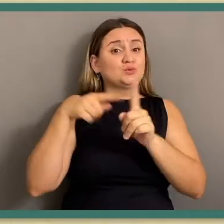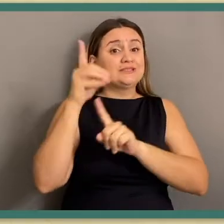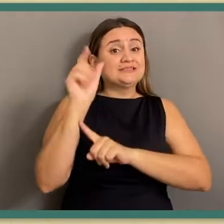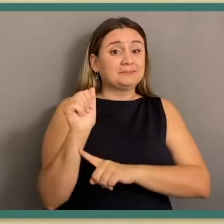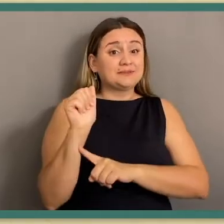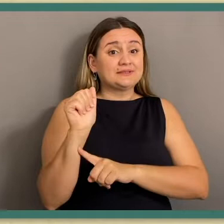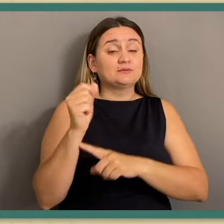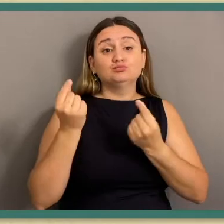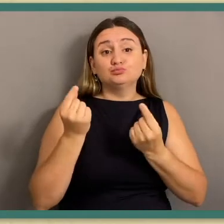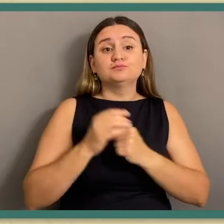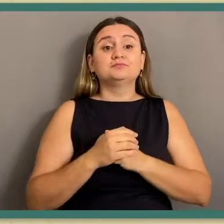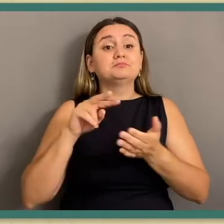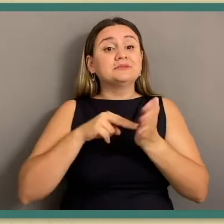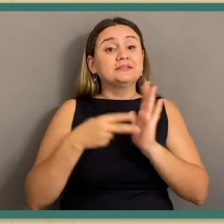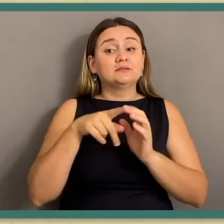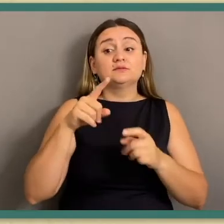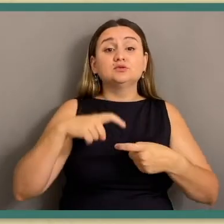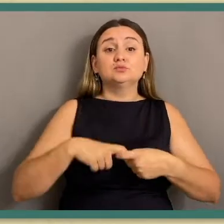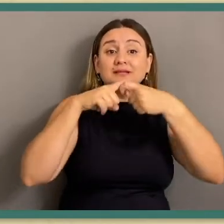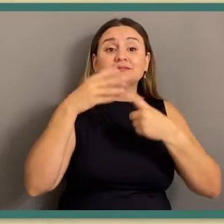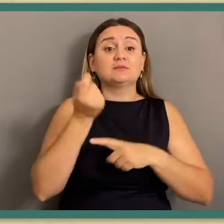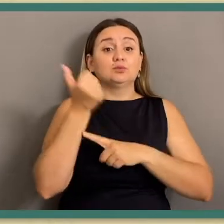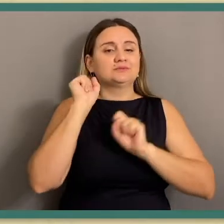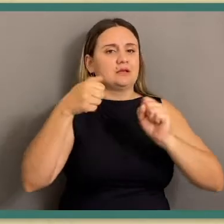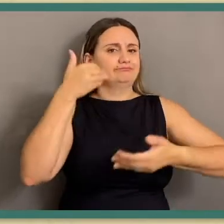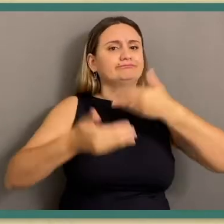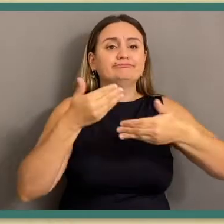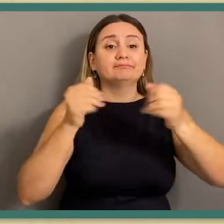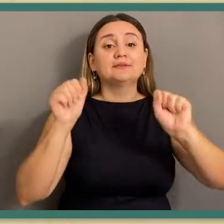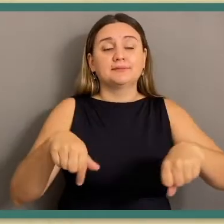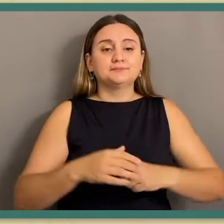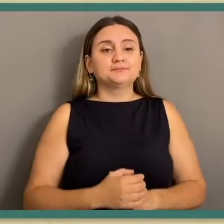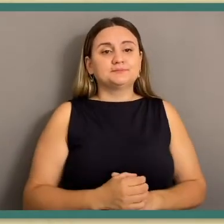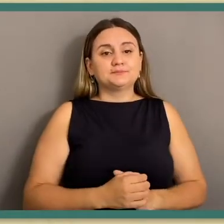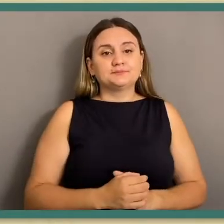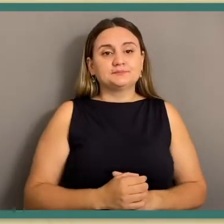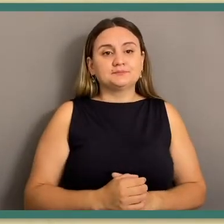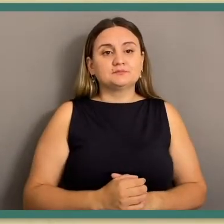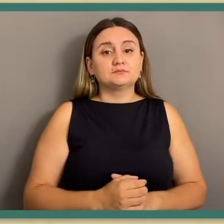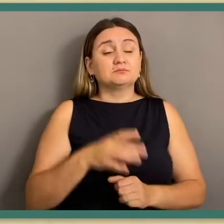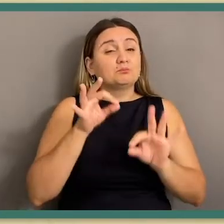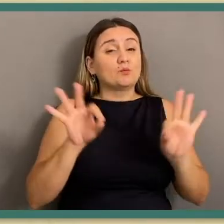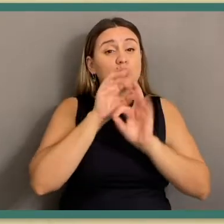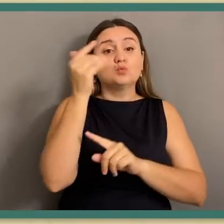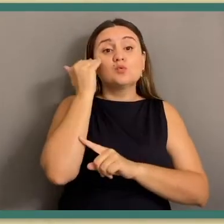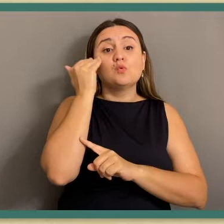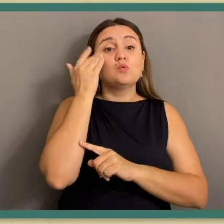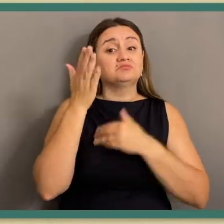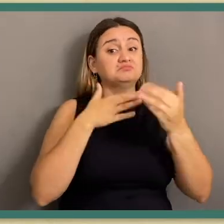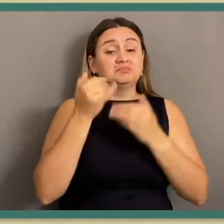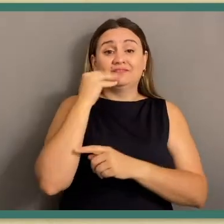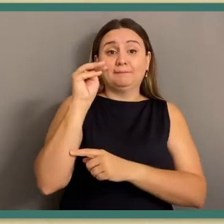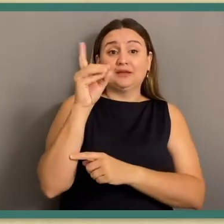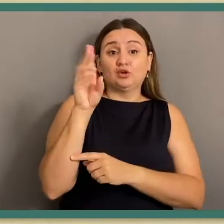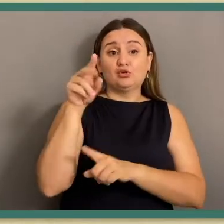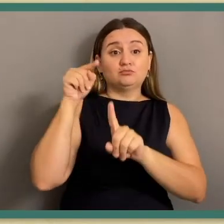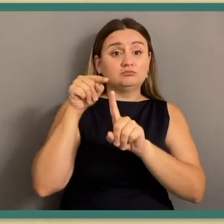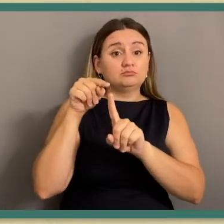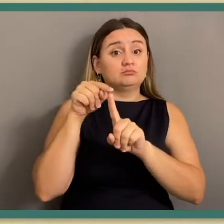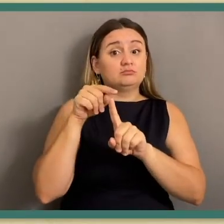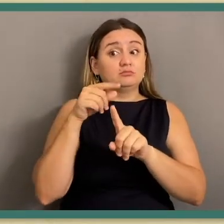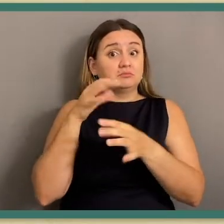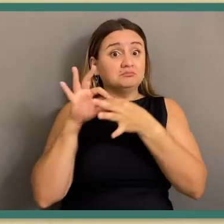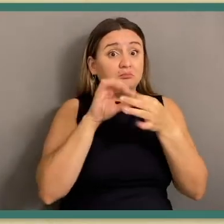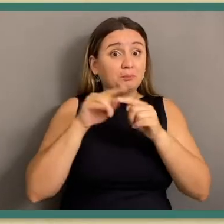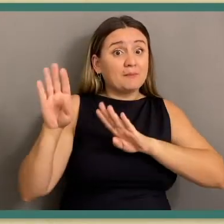a manifestation of the student's disability, the suspension or expulsion can proceed. It is important to know that even if